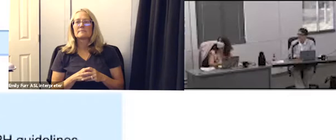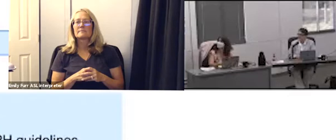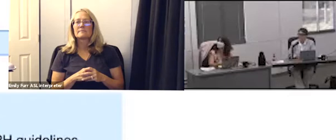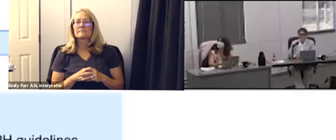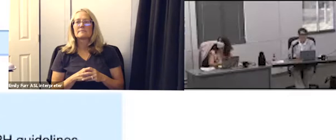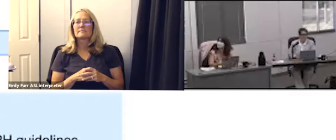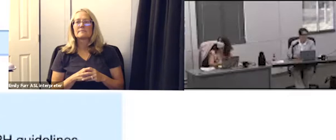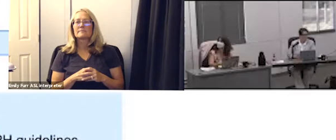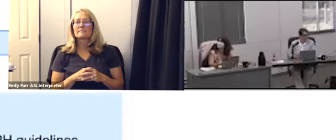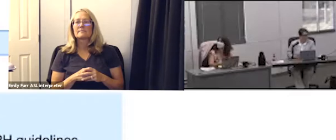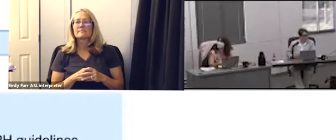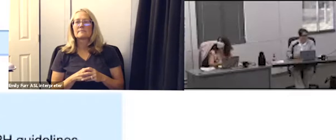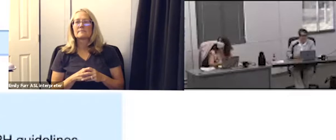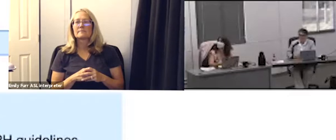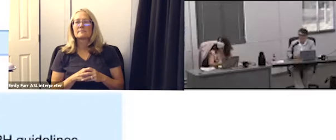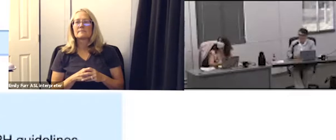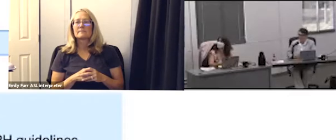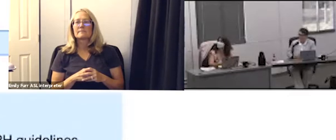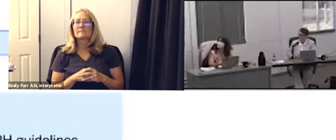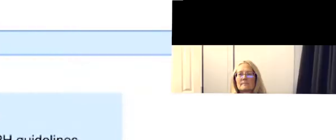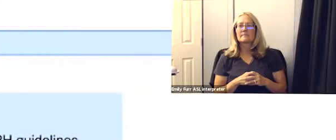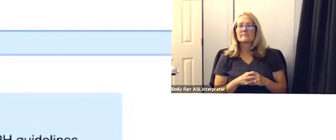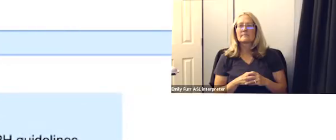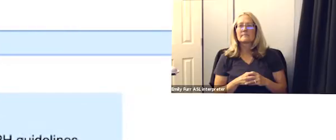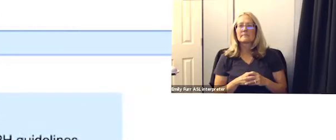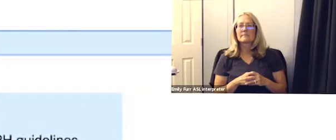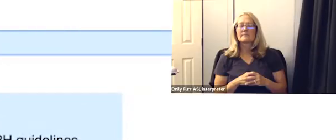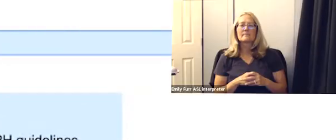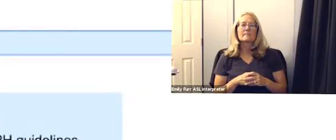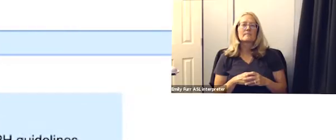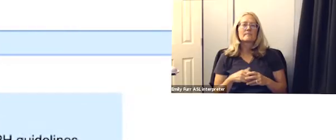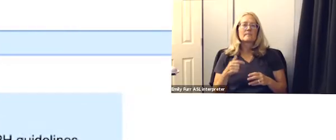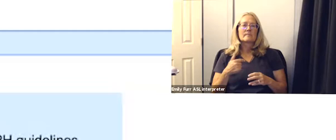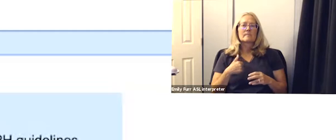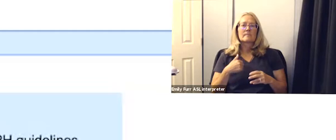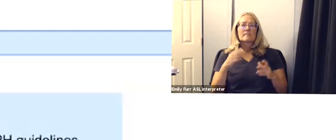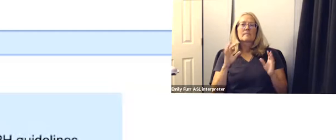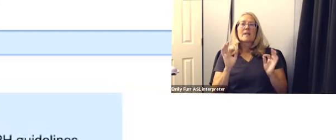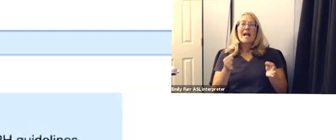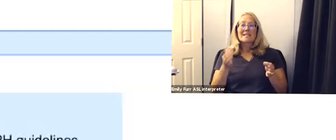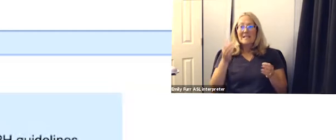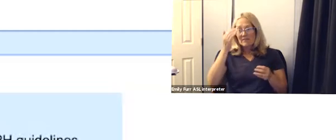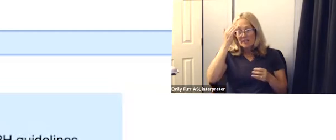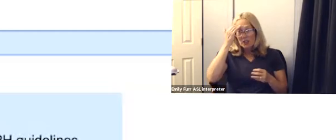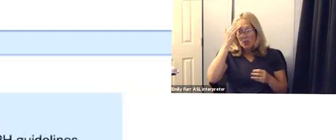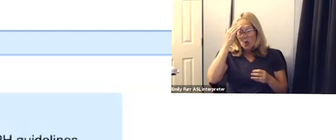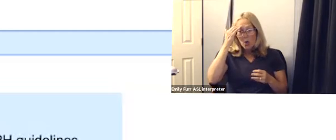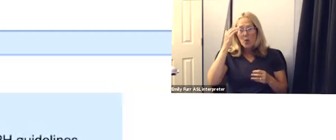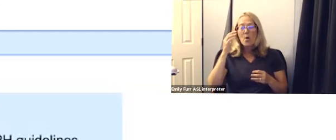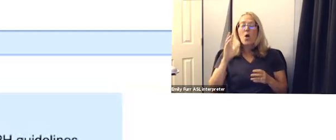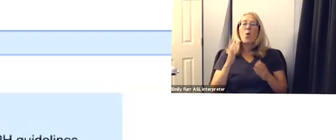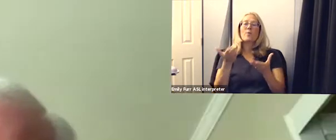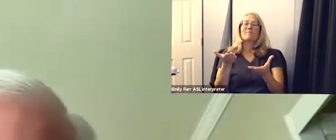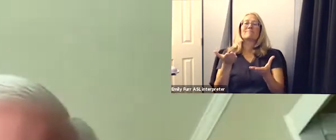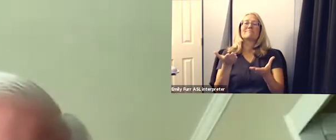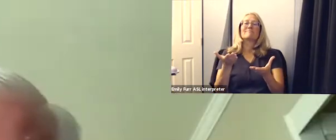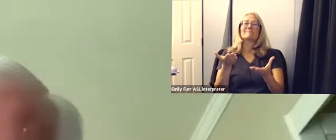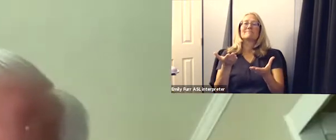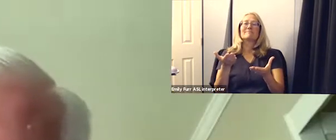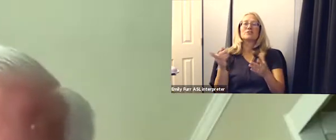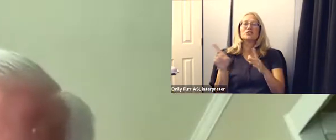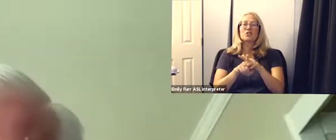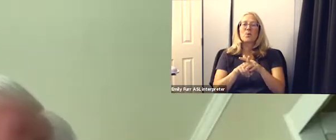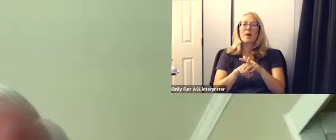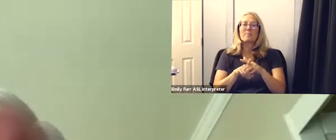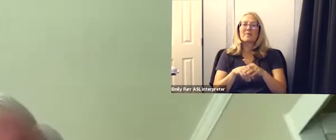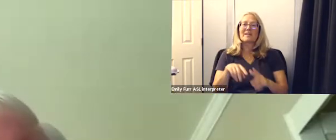okay okay well i um i definitely know this uh material oh there he is much better from